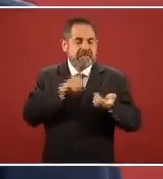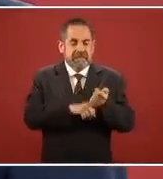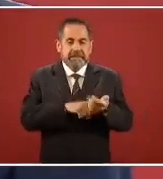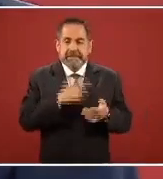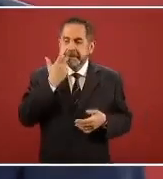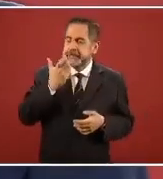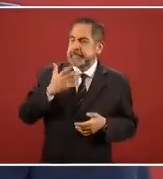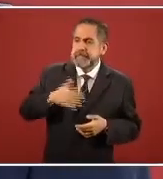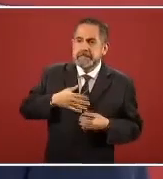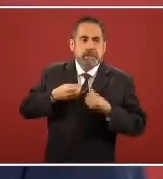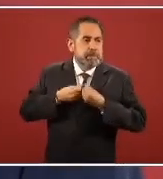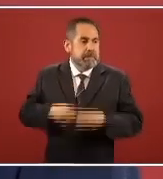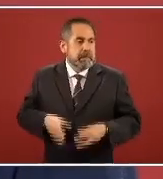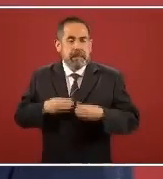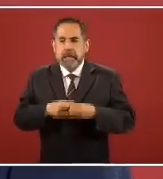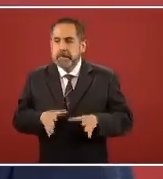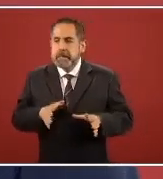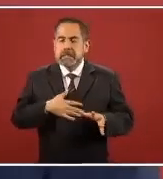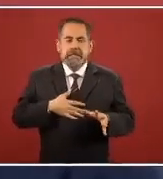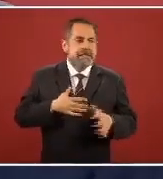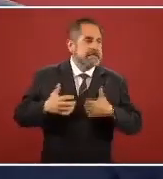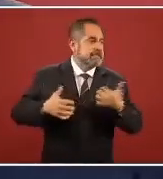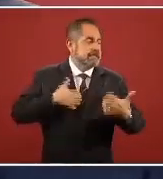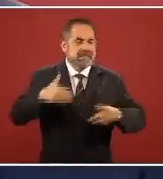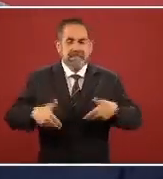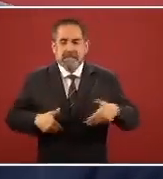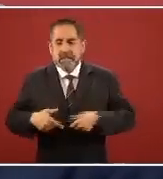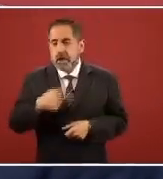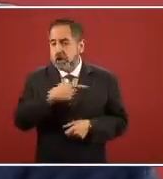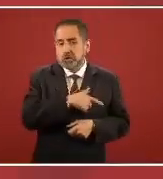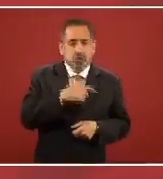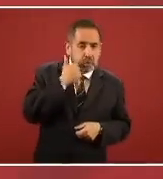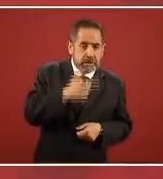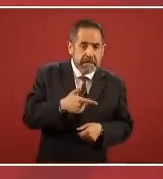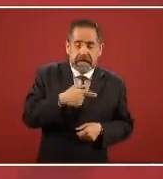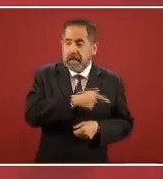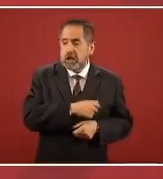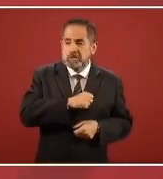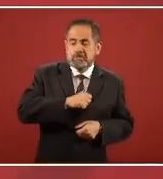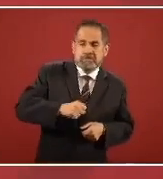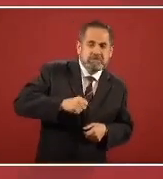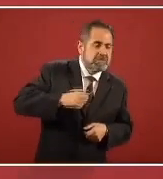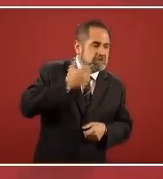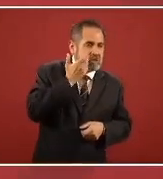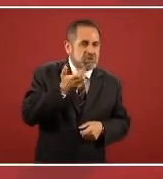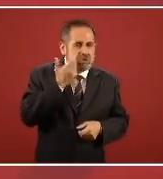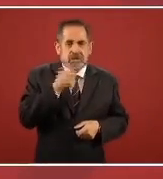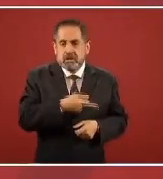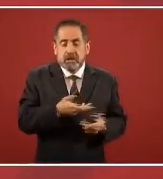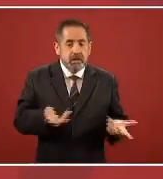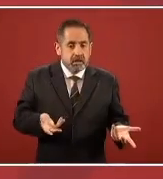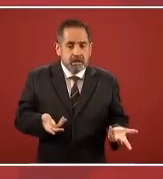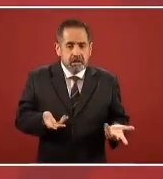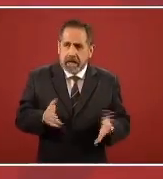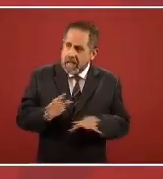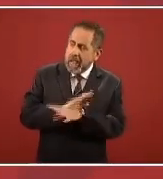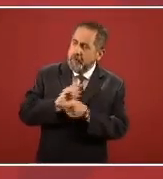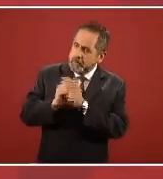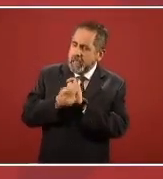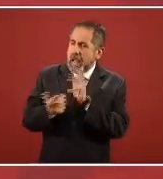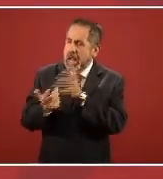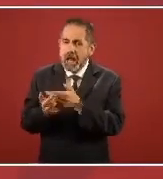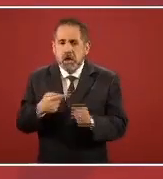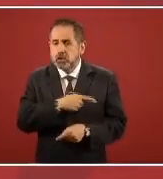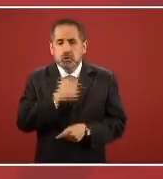de intereses creados. The groups interest, que se resisten private interest groups which resist a los cambios. The